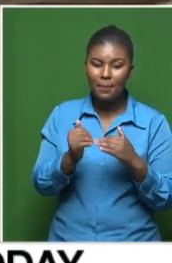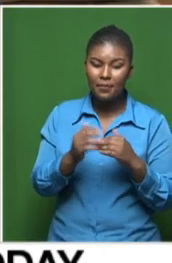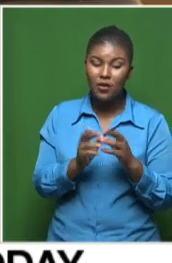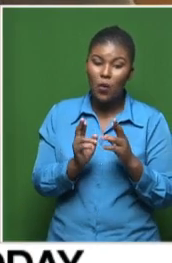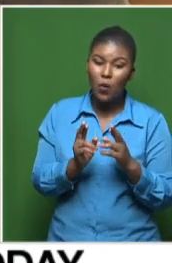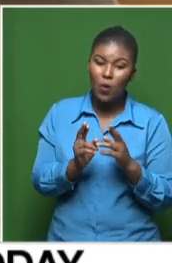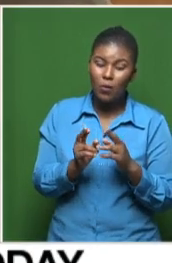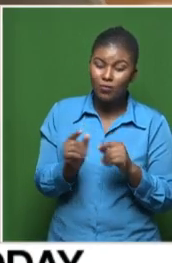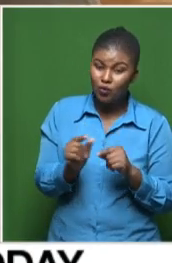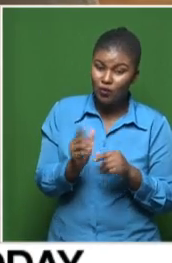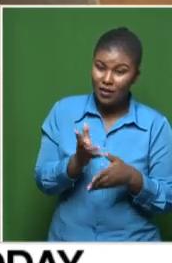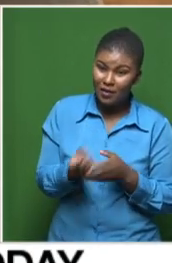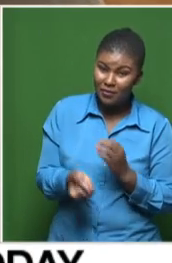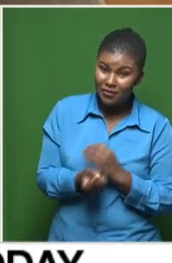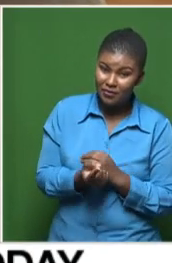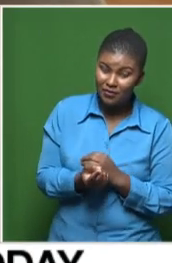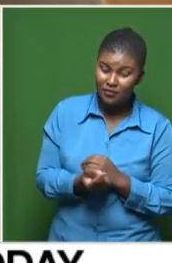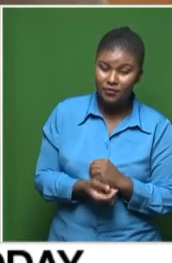will happen anytime soon?